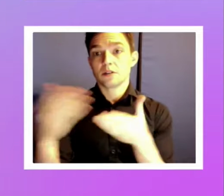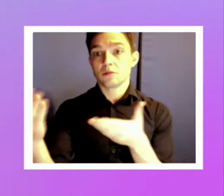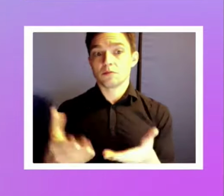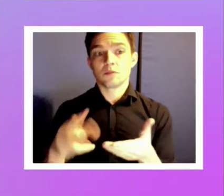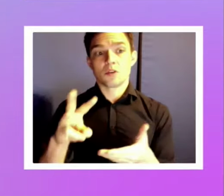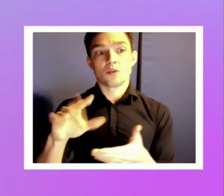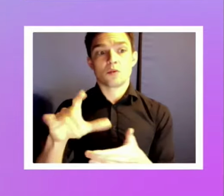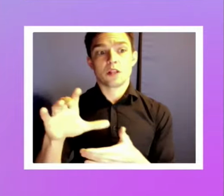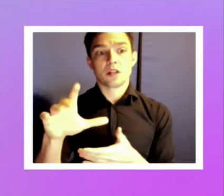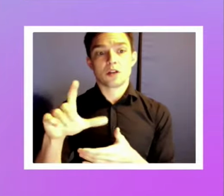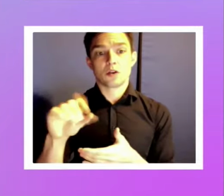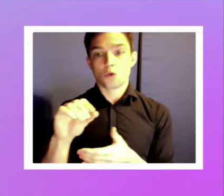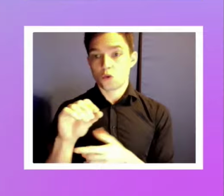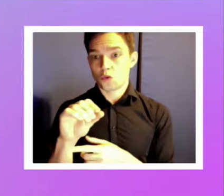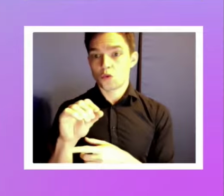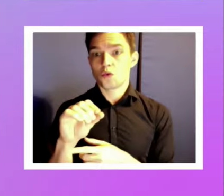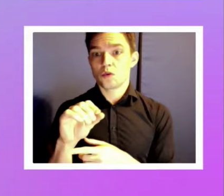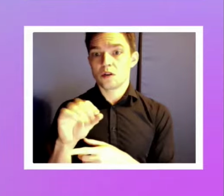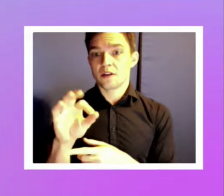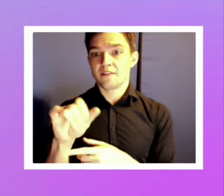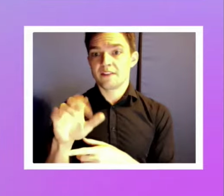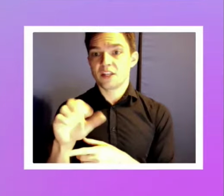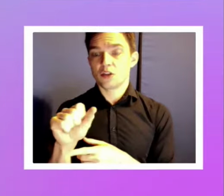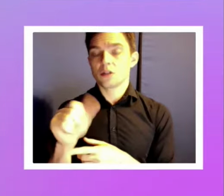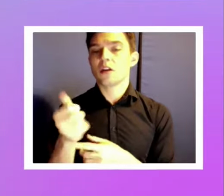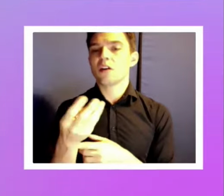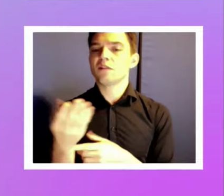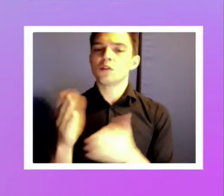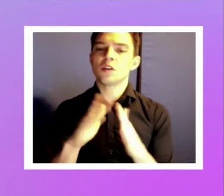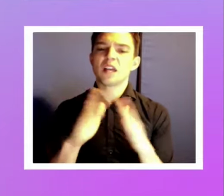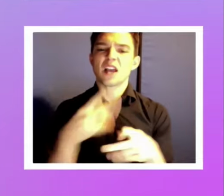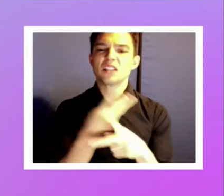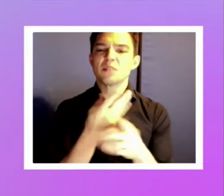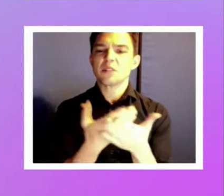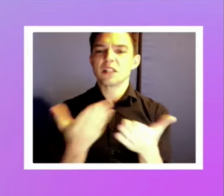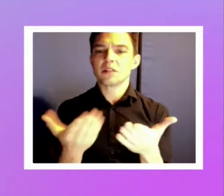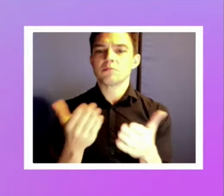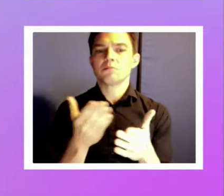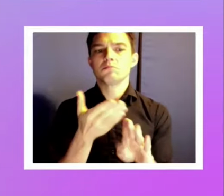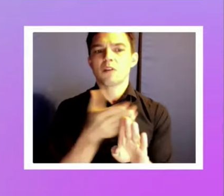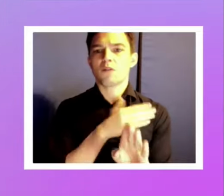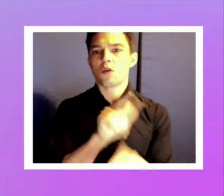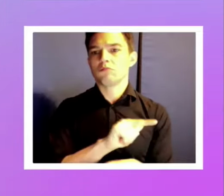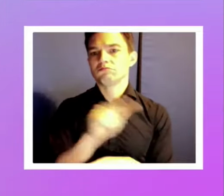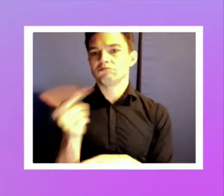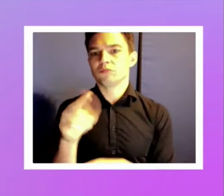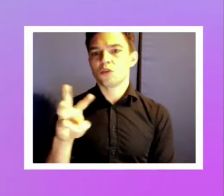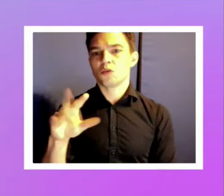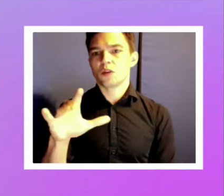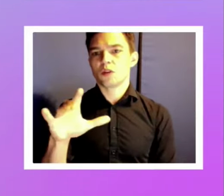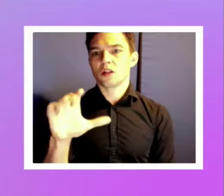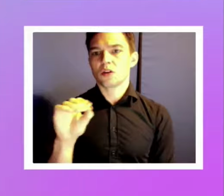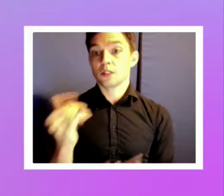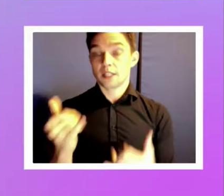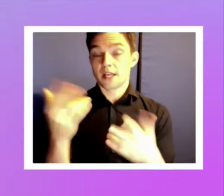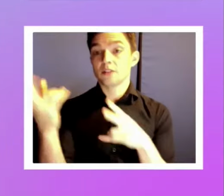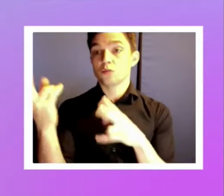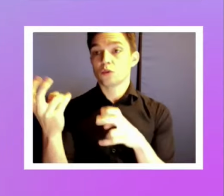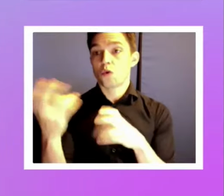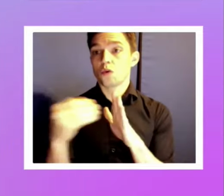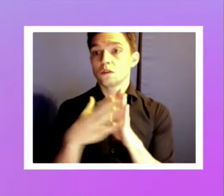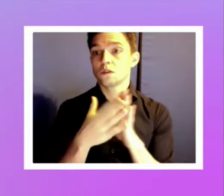Wilco Theaters. I'm going to take care of a few housekeeping things before I hand it over to Wilco. First, today's session is being recorded and